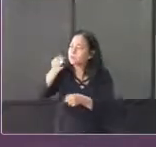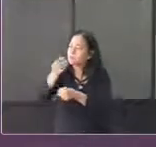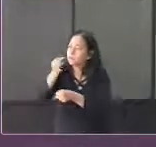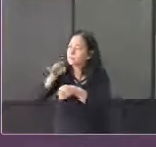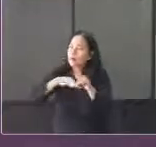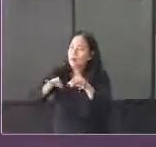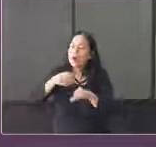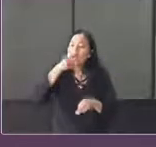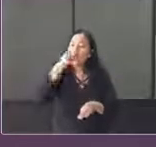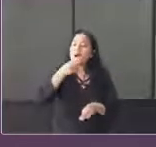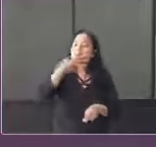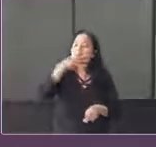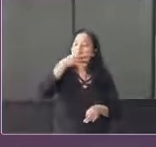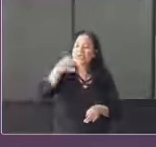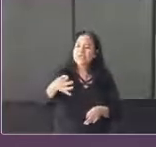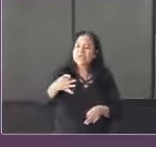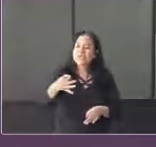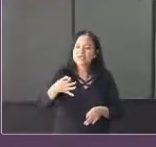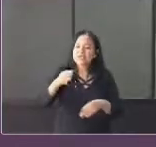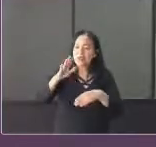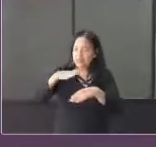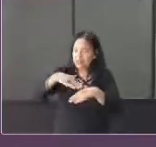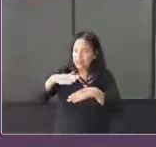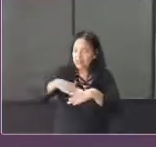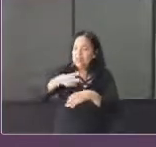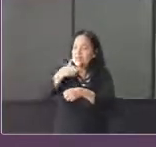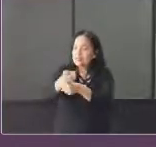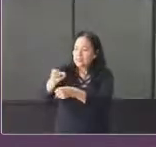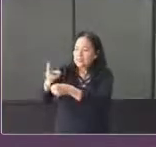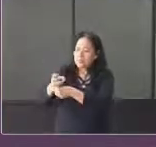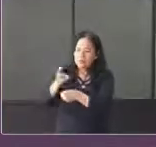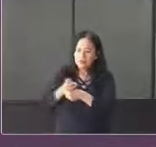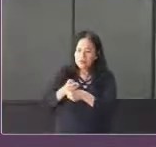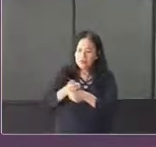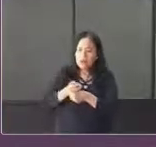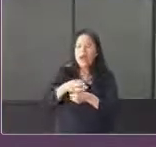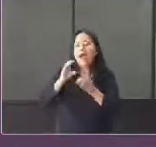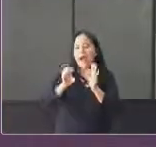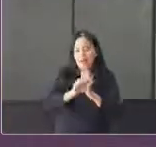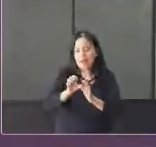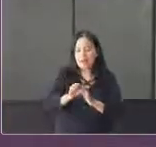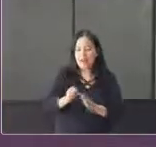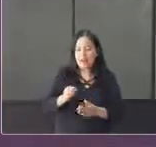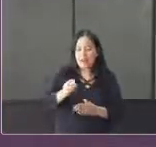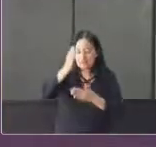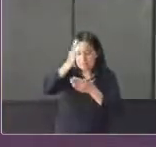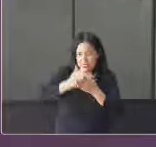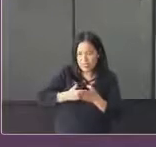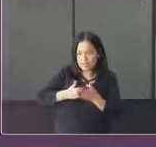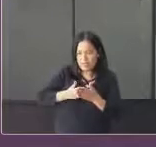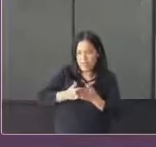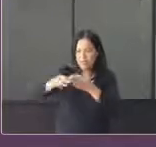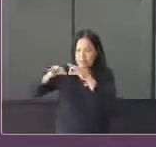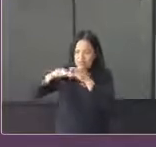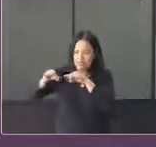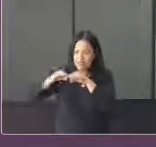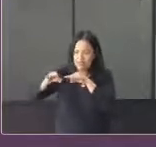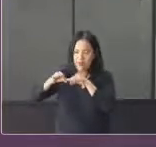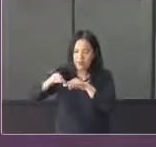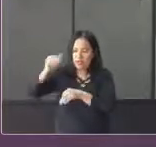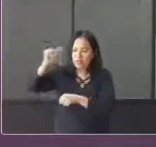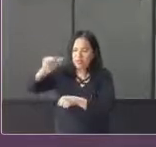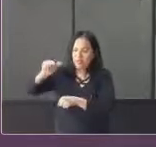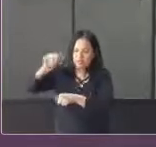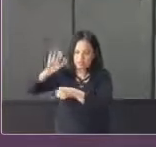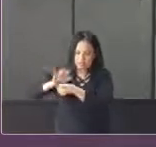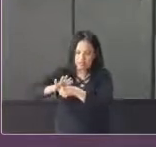fills the different spaces through open competitions with a gender quota.